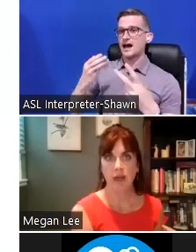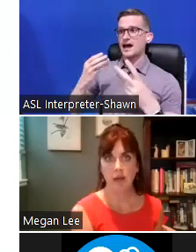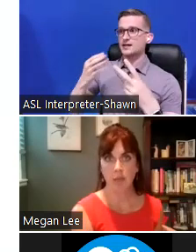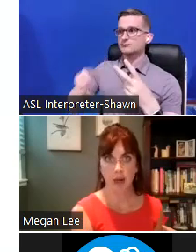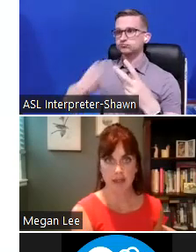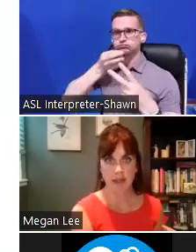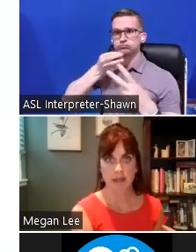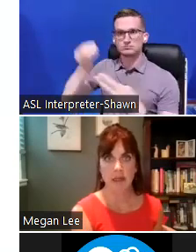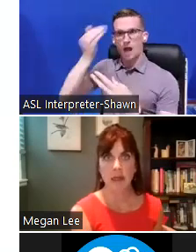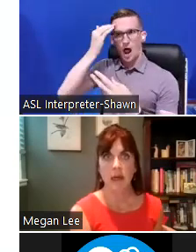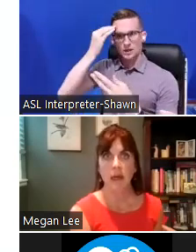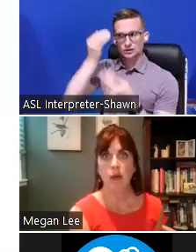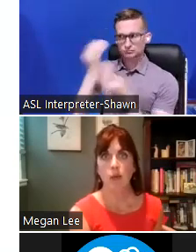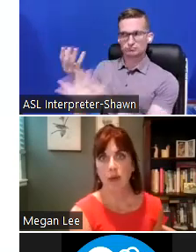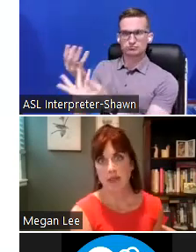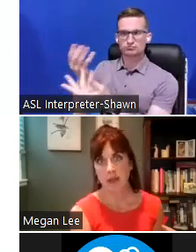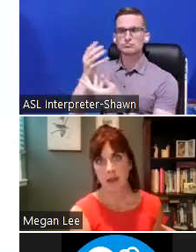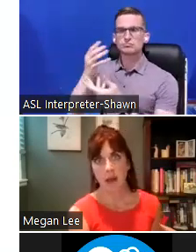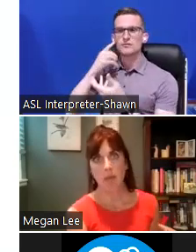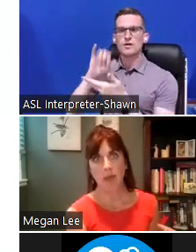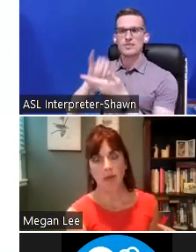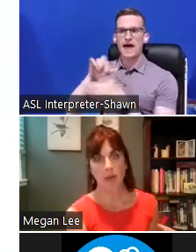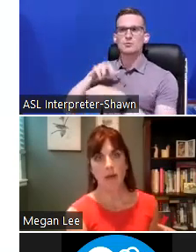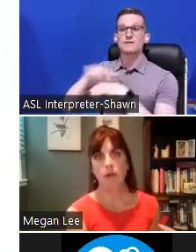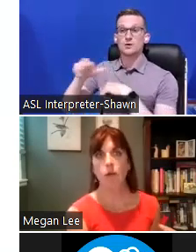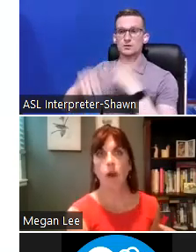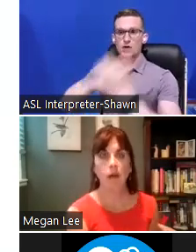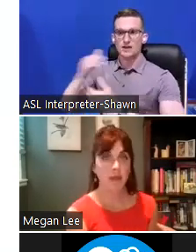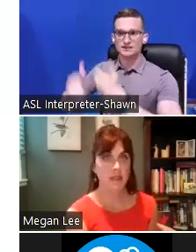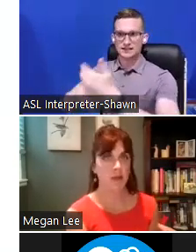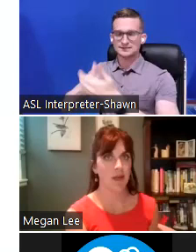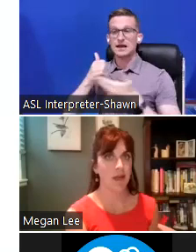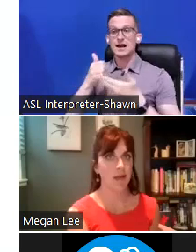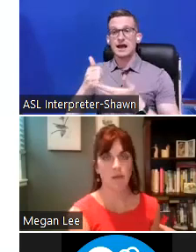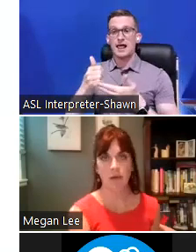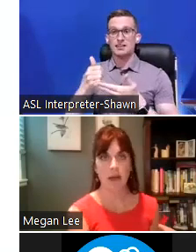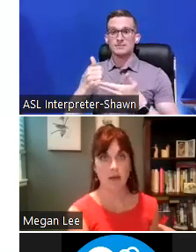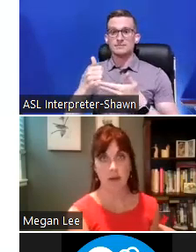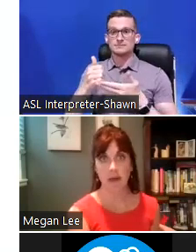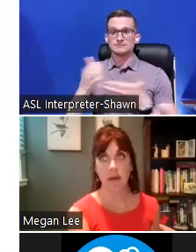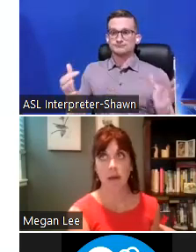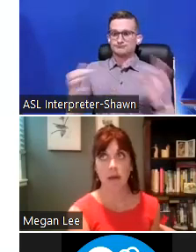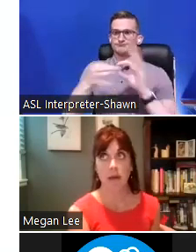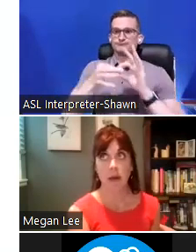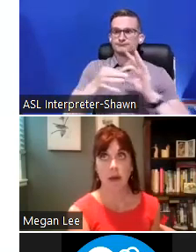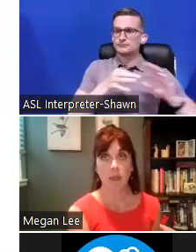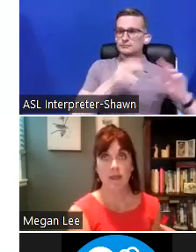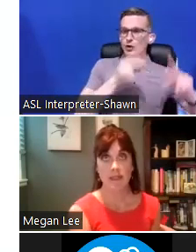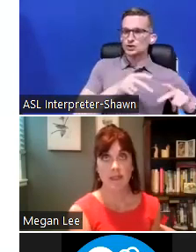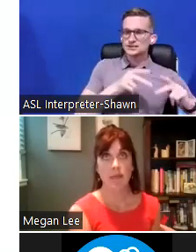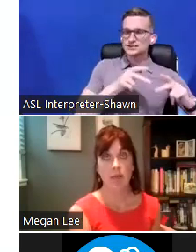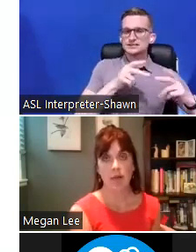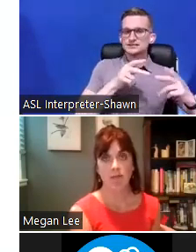referral making process and help bridge the gap between why a person might be sort of entering